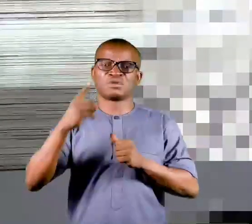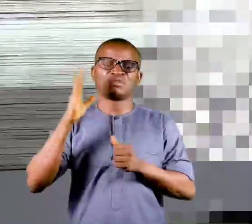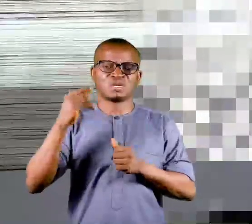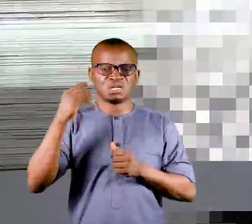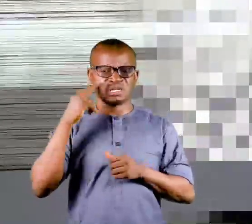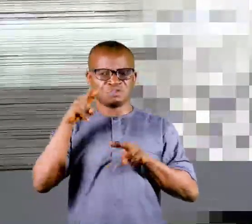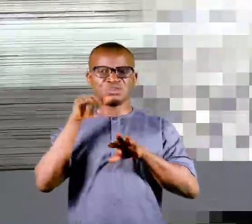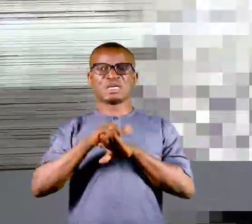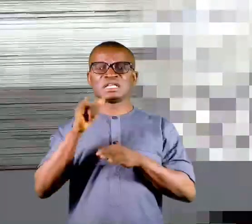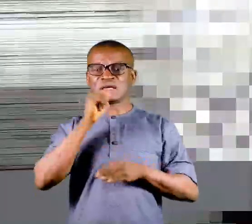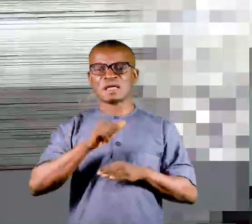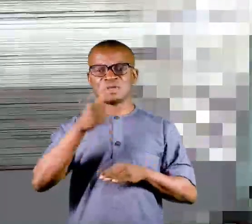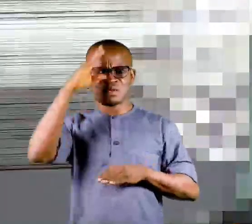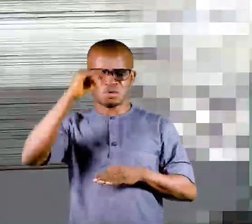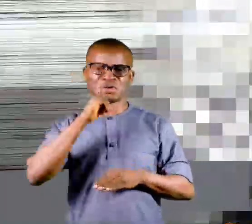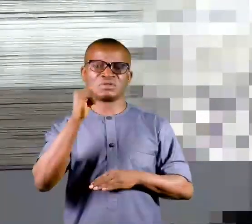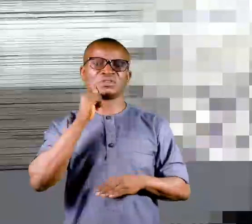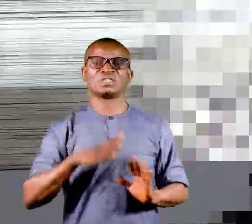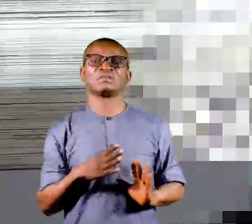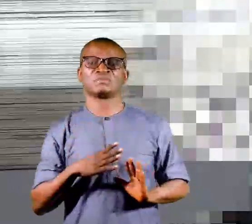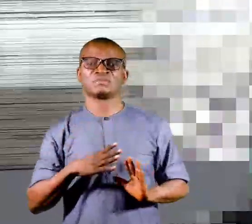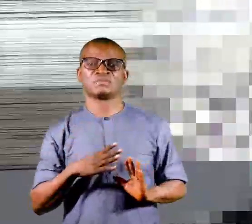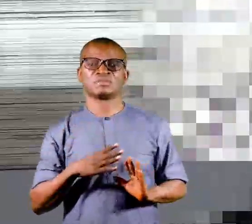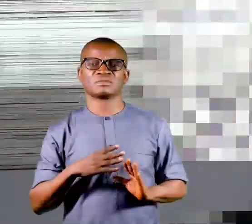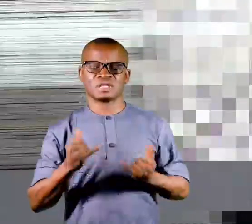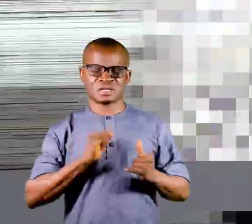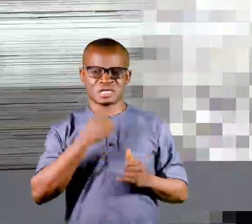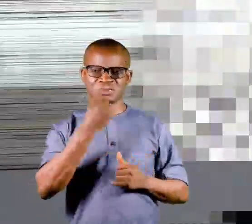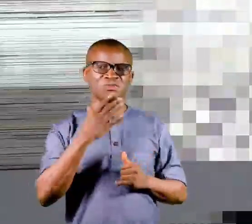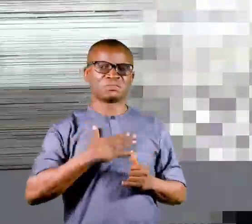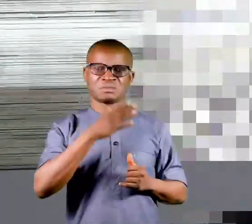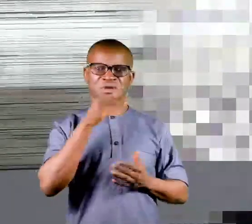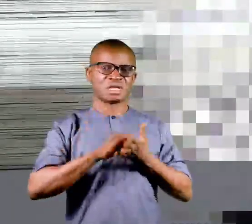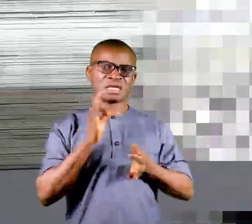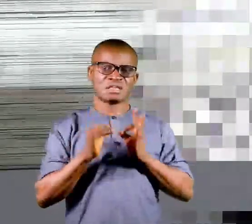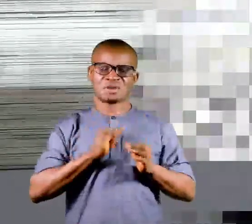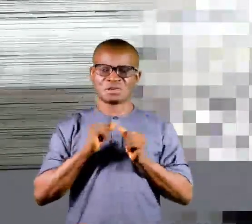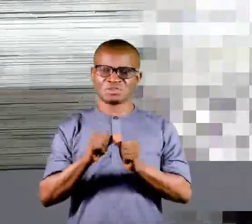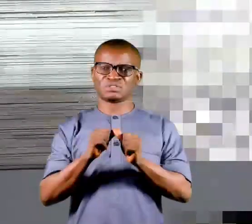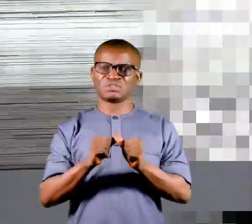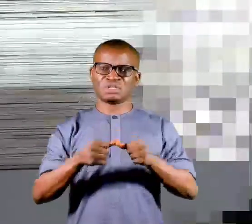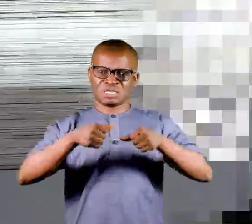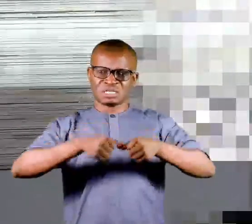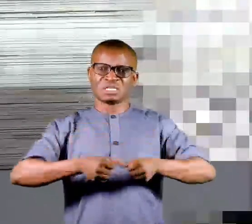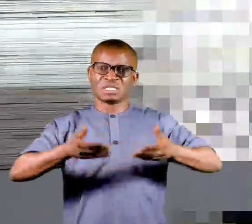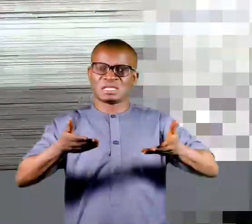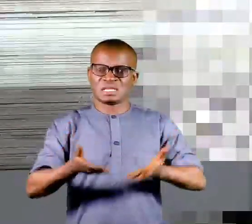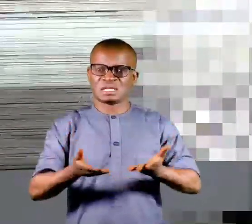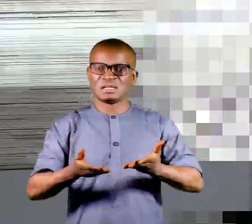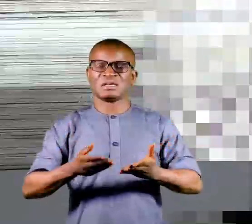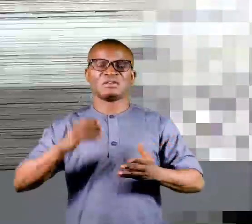a boy, that me I'm a boy, I'm not a girl. And I tell my mother that if I can continue playing this hair, that I'm not going